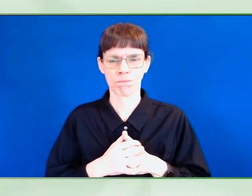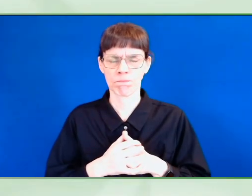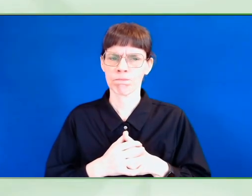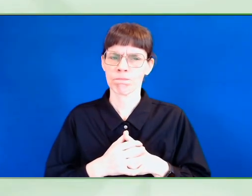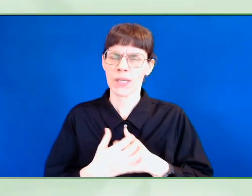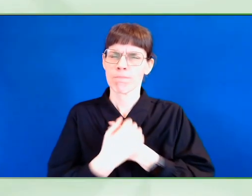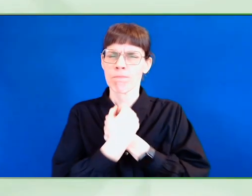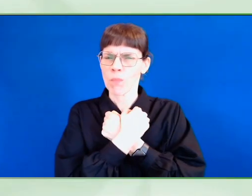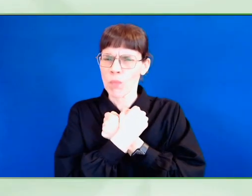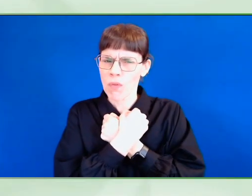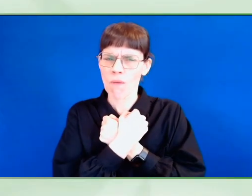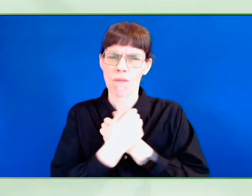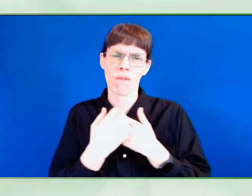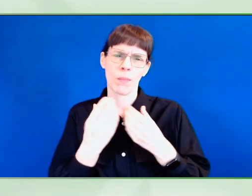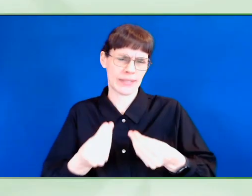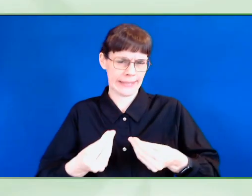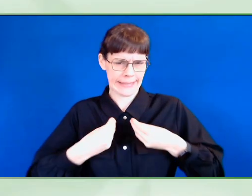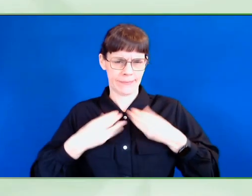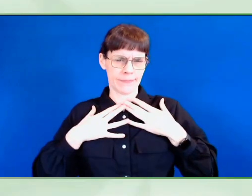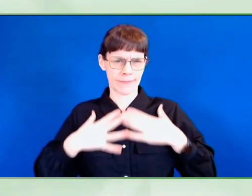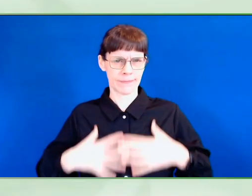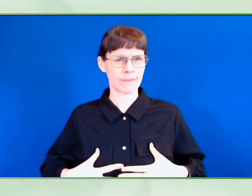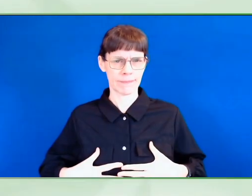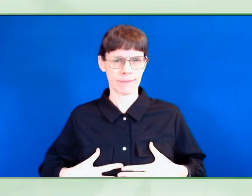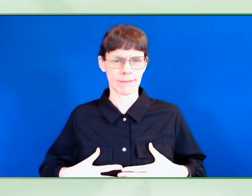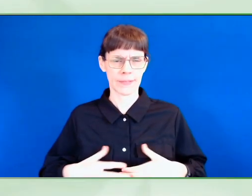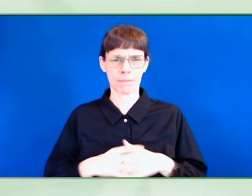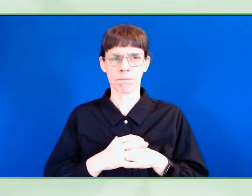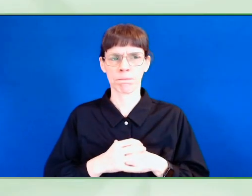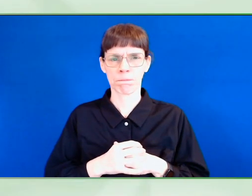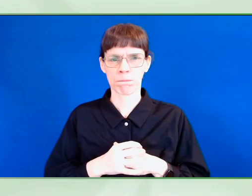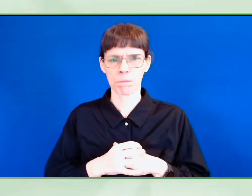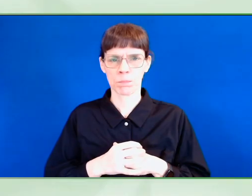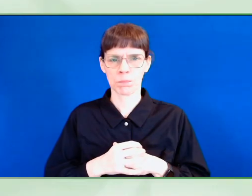moment. It deserves all the love you have every day.